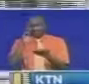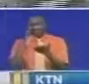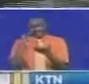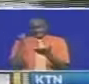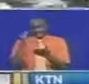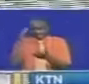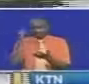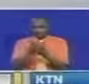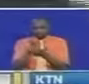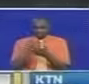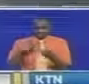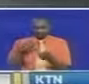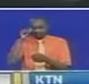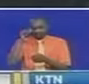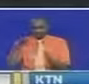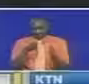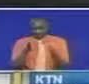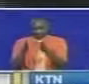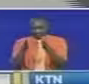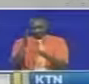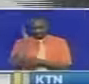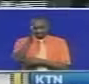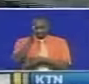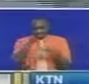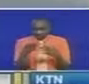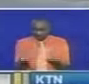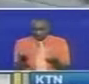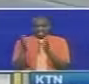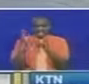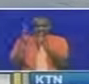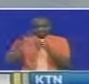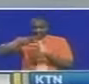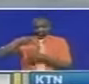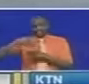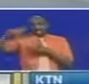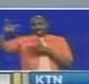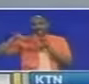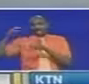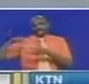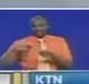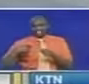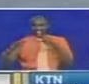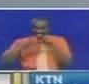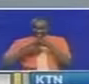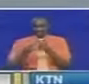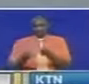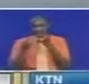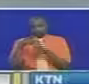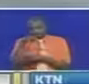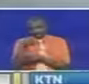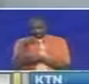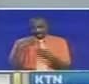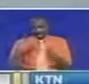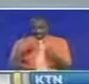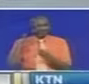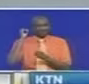the streets of Mombasa, destination the outskirts of Kilifi County, to destroy six cylinders of powerful explosives far